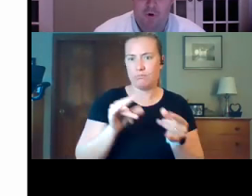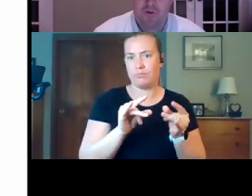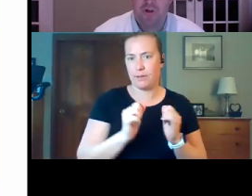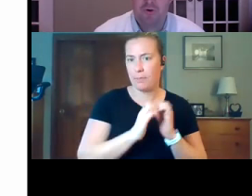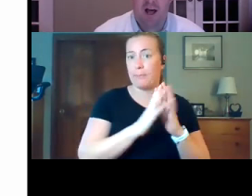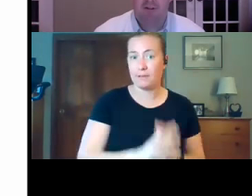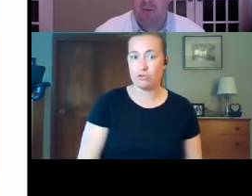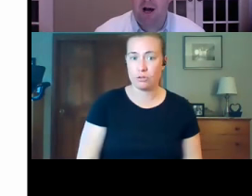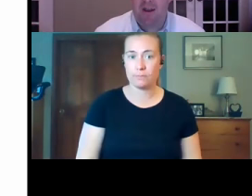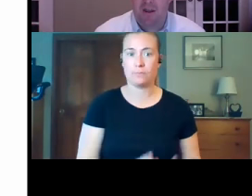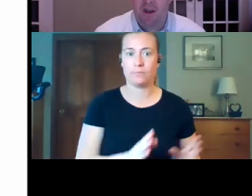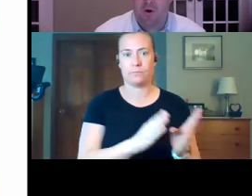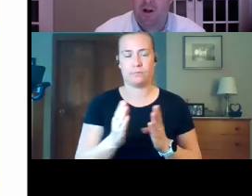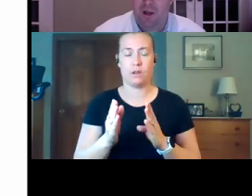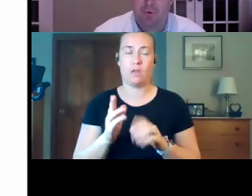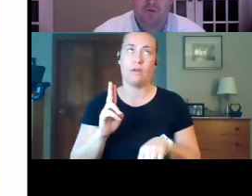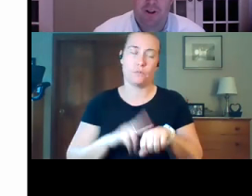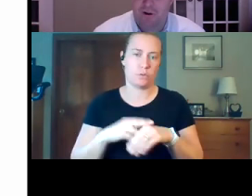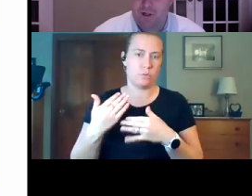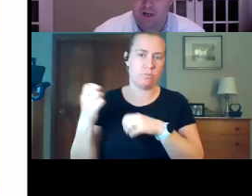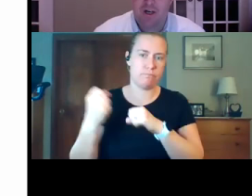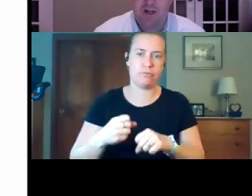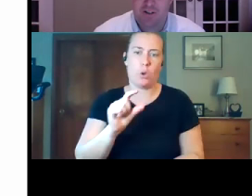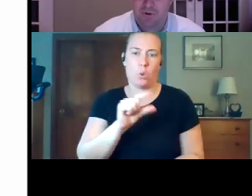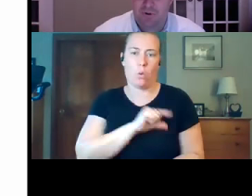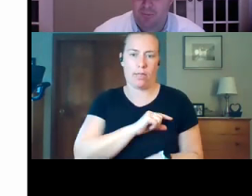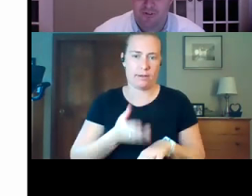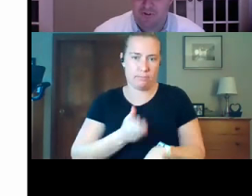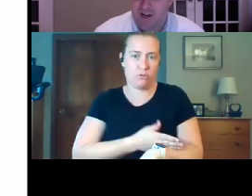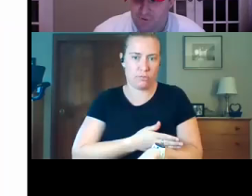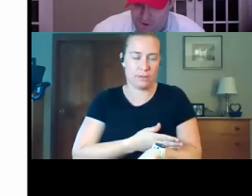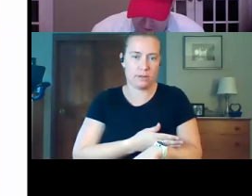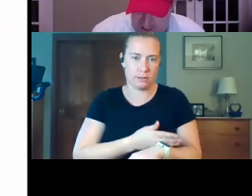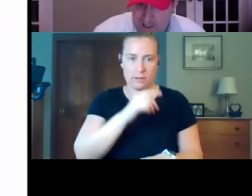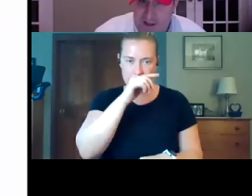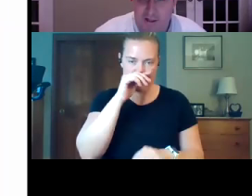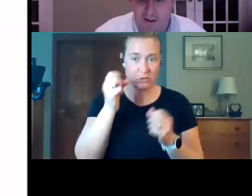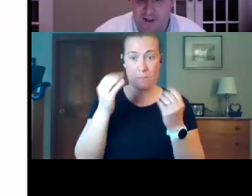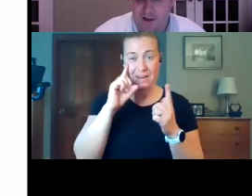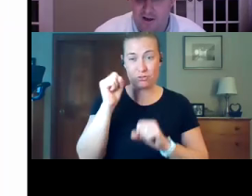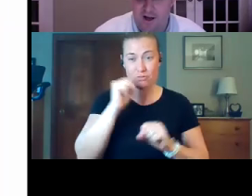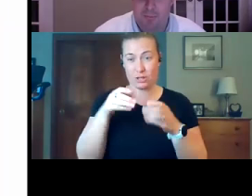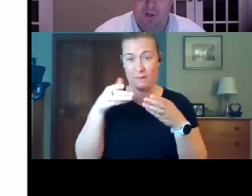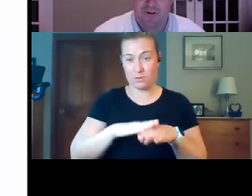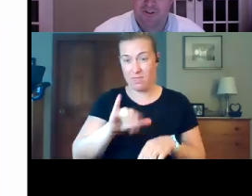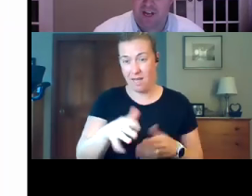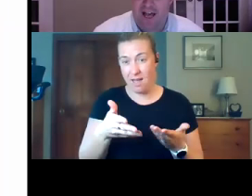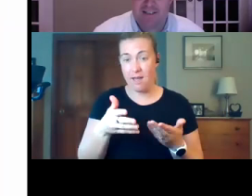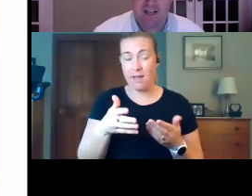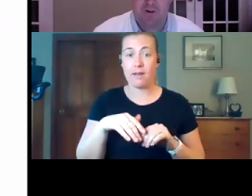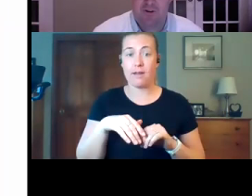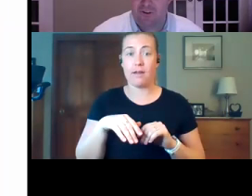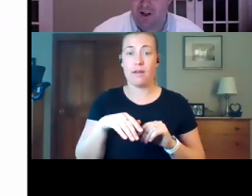of course, we drew heavily upon the quality improvement literature. And so a number of these strategies focused on things like plan, do, study,